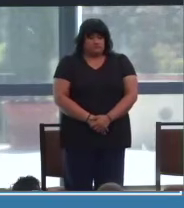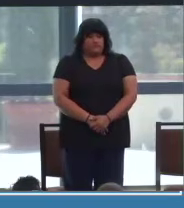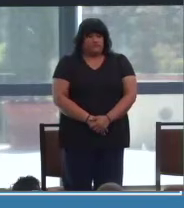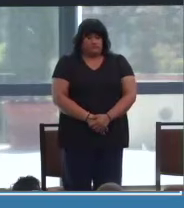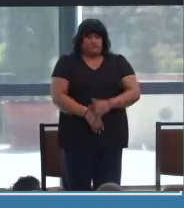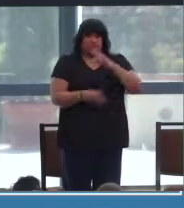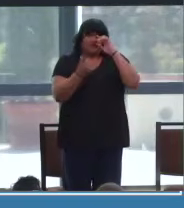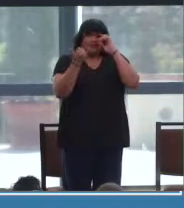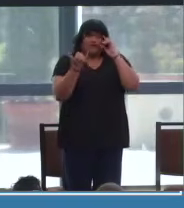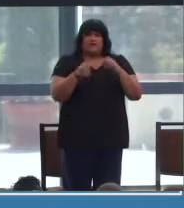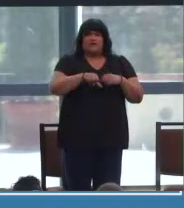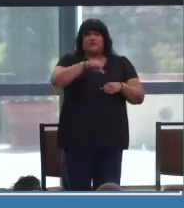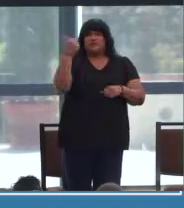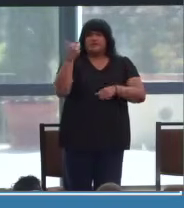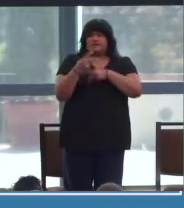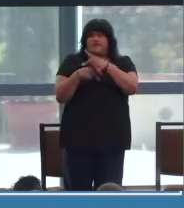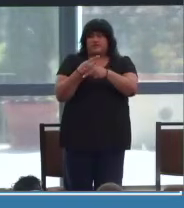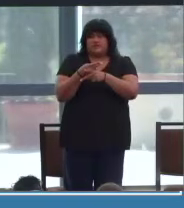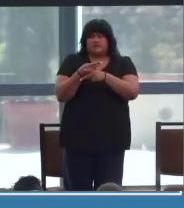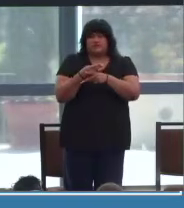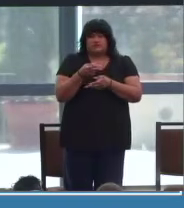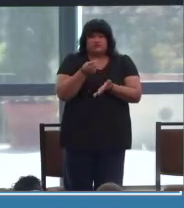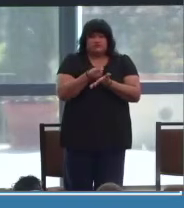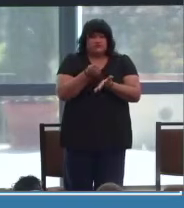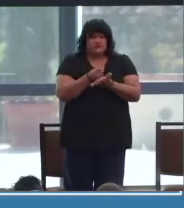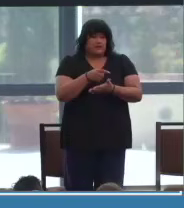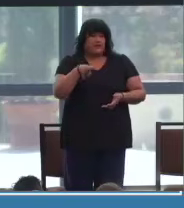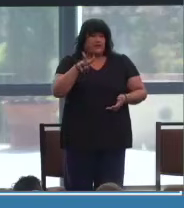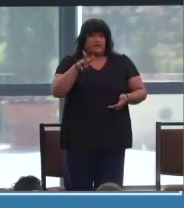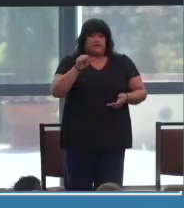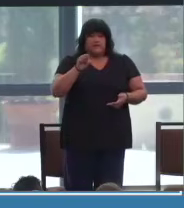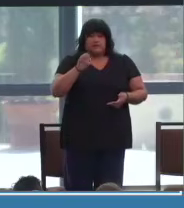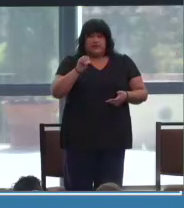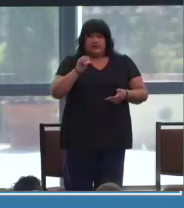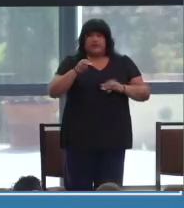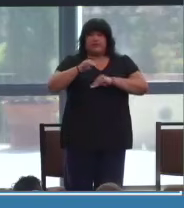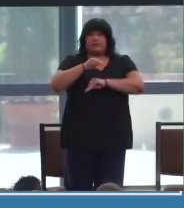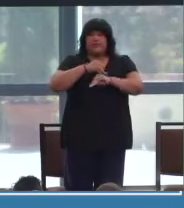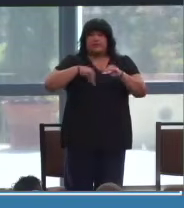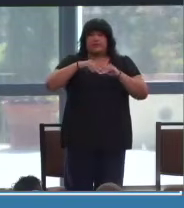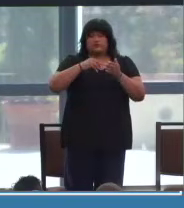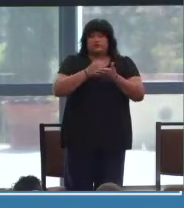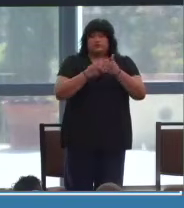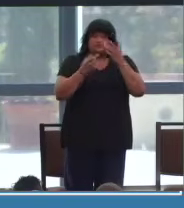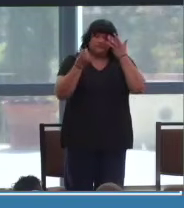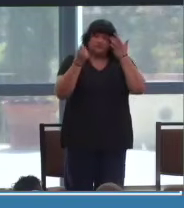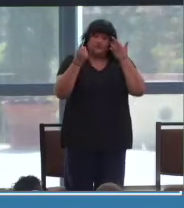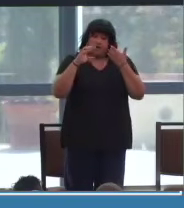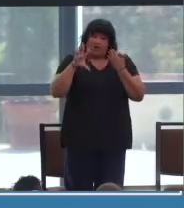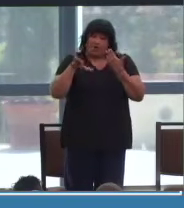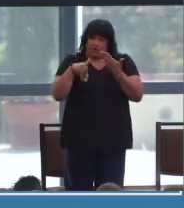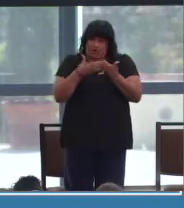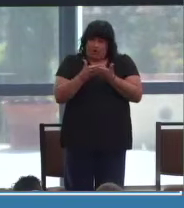So what about some other treatments? What about vasomotor symptom treatment? So again, all this data is from the